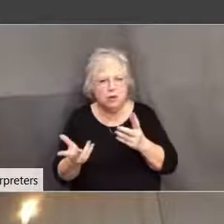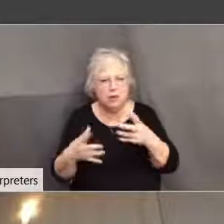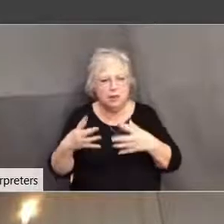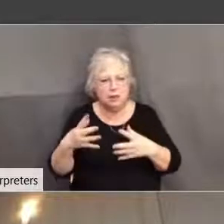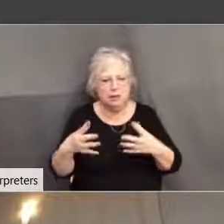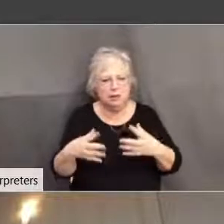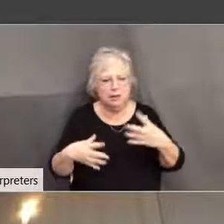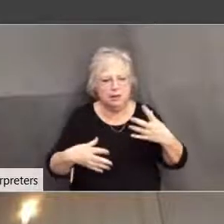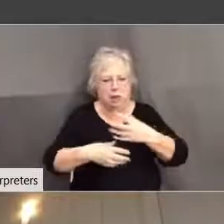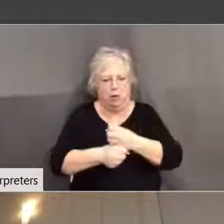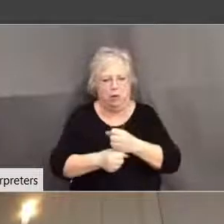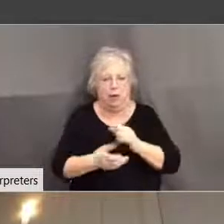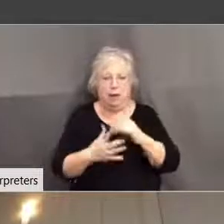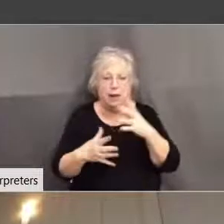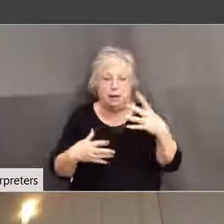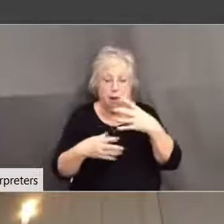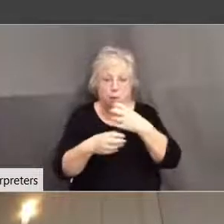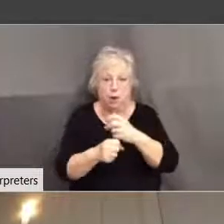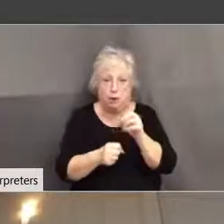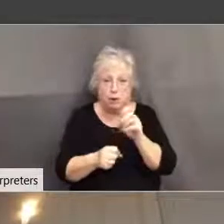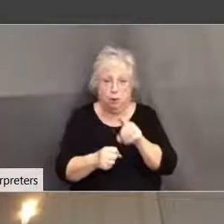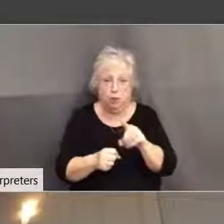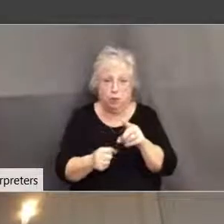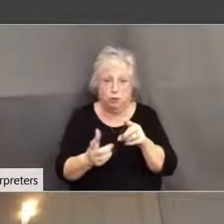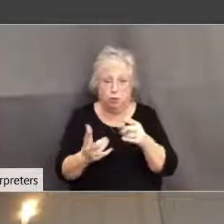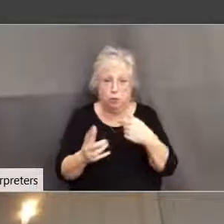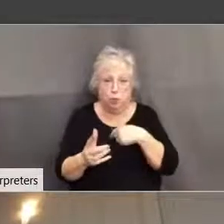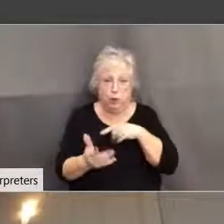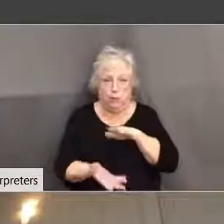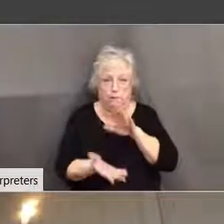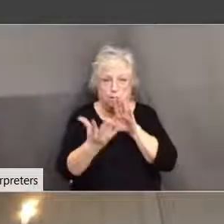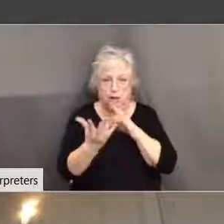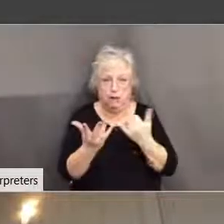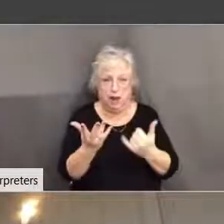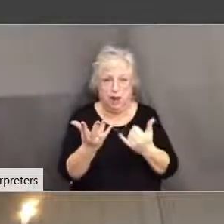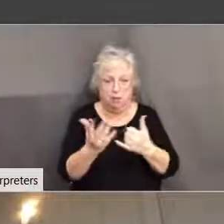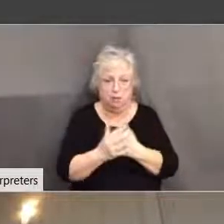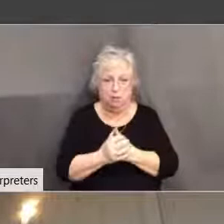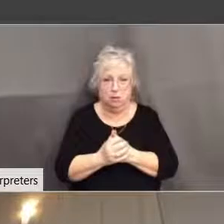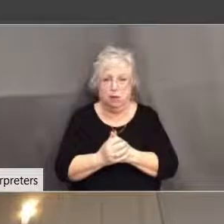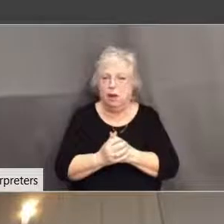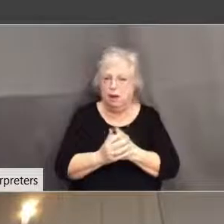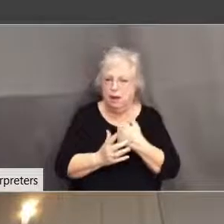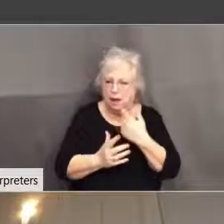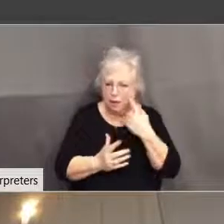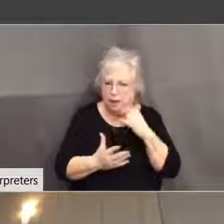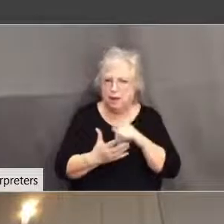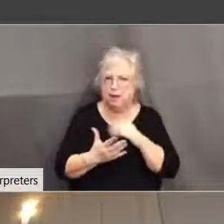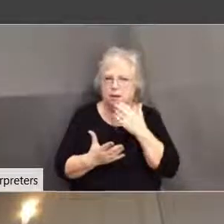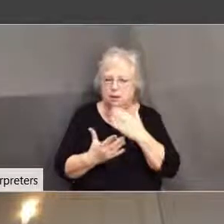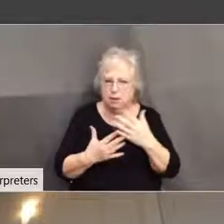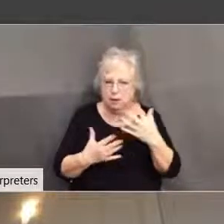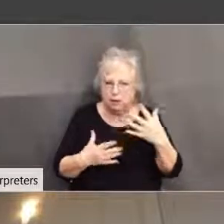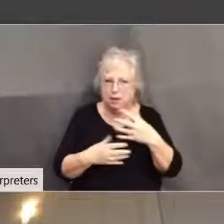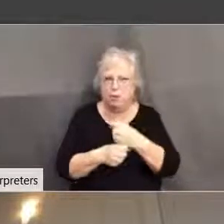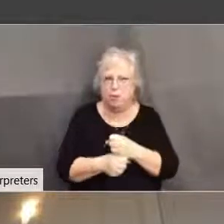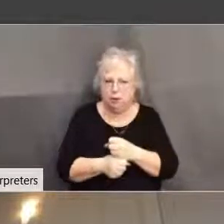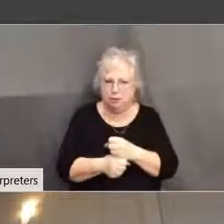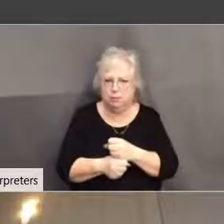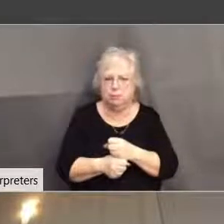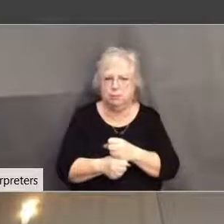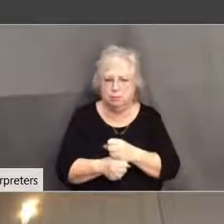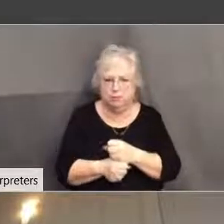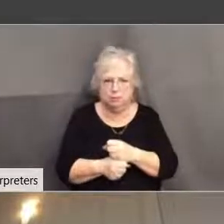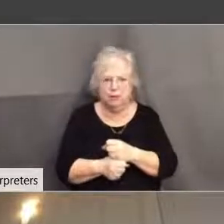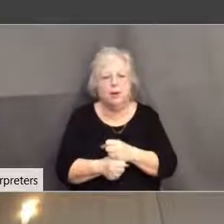that summarize the question we're dealing with? I think that's a good summary. Yes,